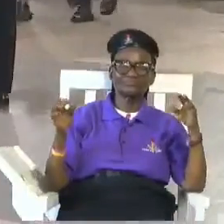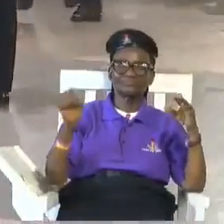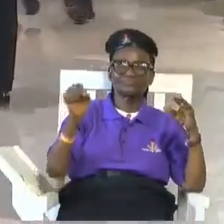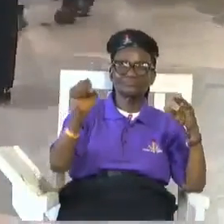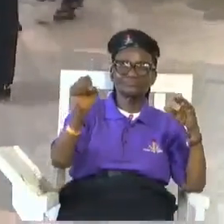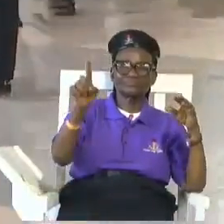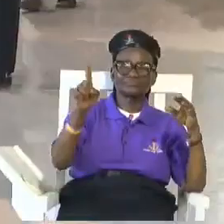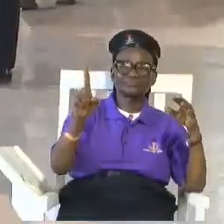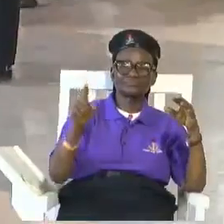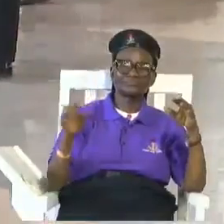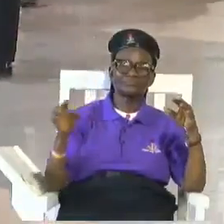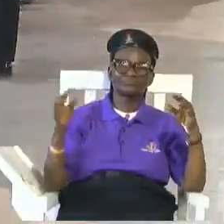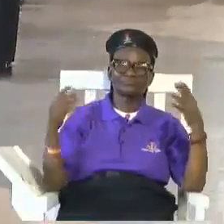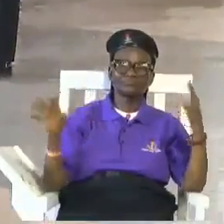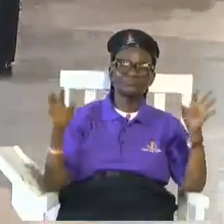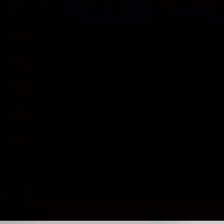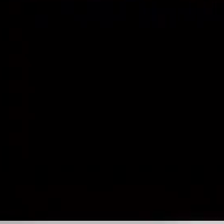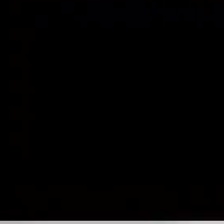eleven,